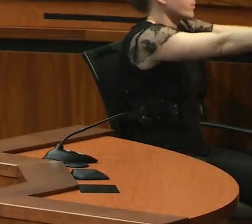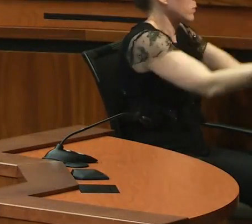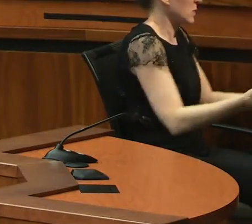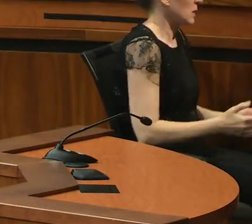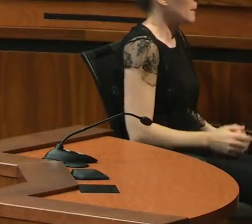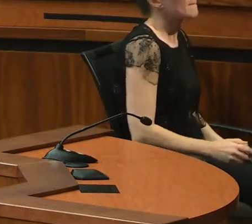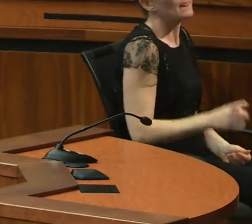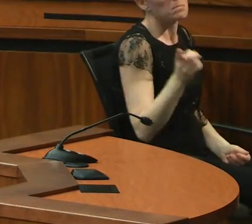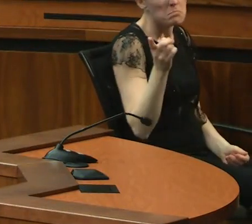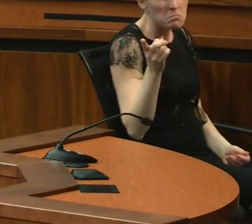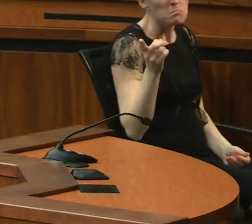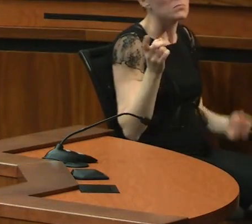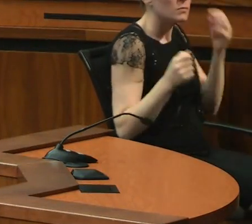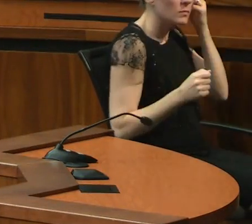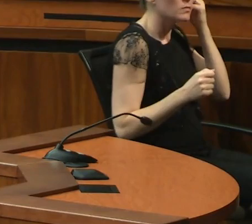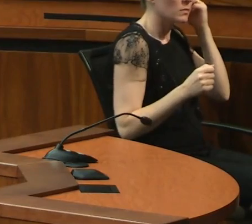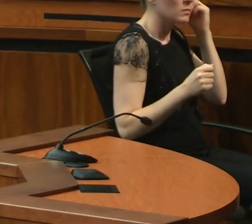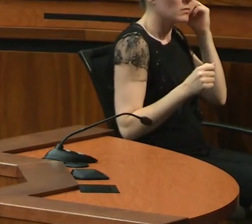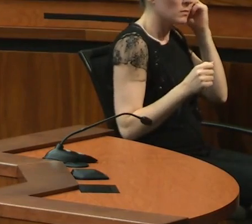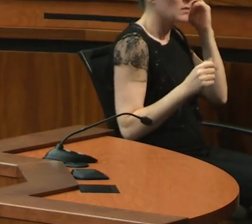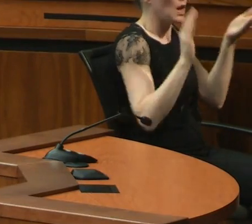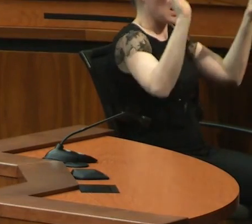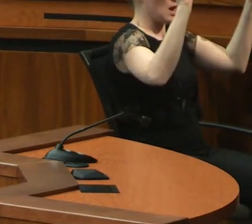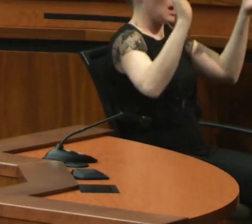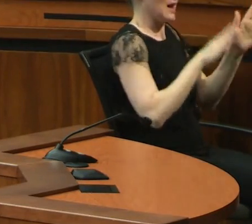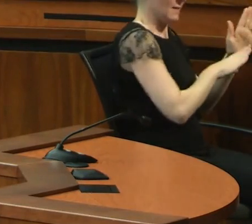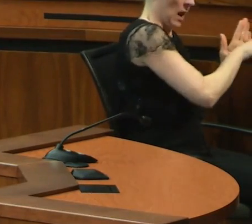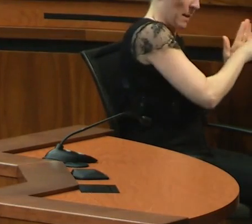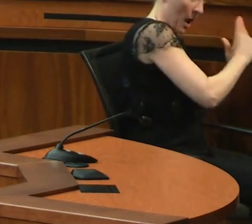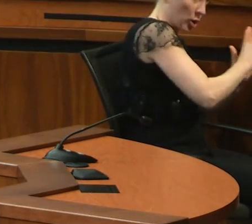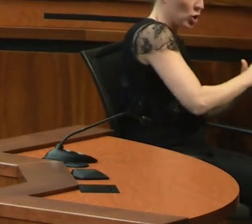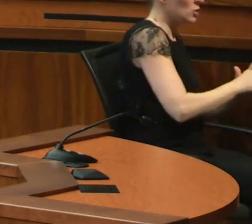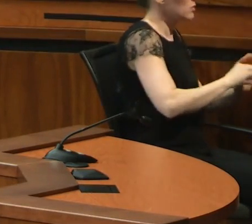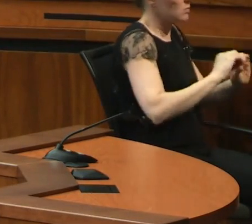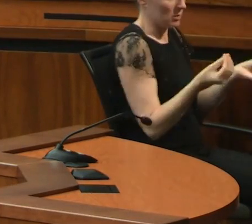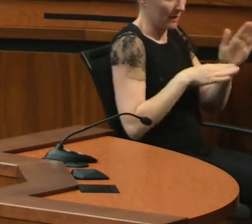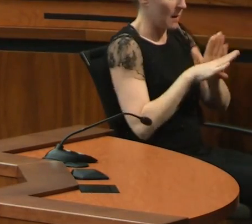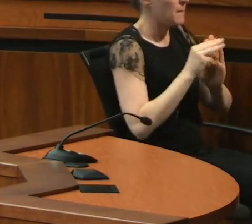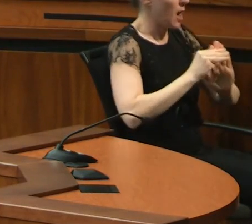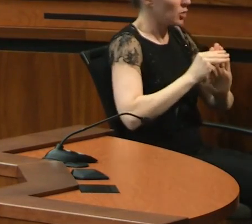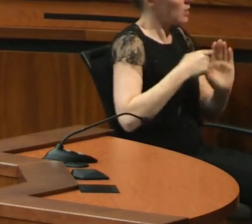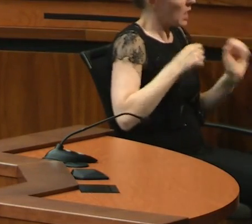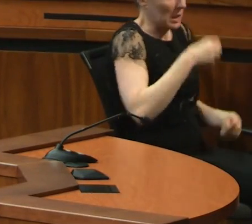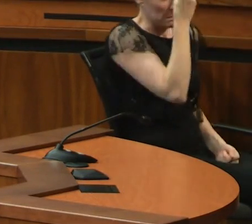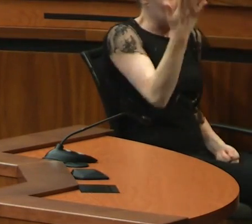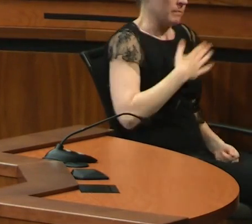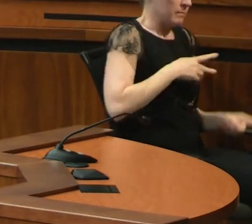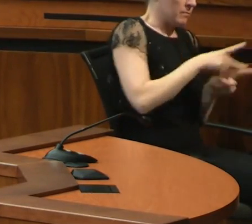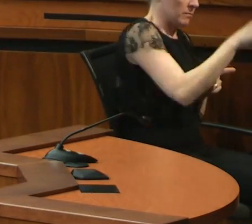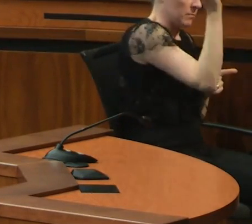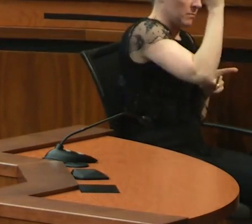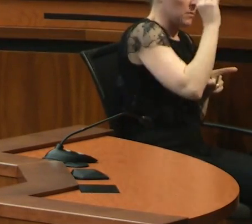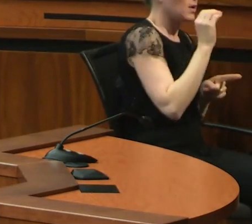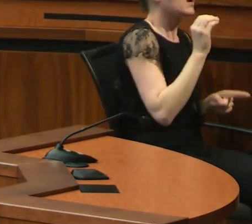I can say my professional opinion, getting in the details of how the modeling works, that there would be maybe minor changes